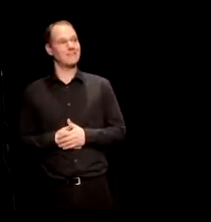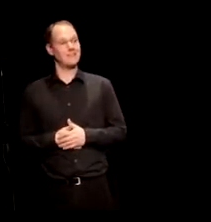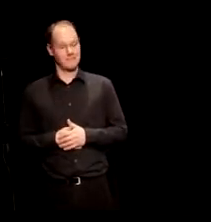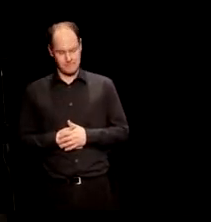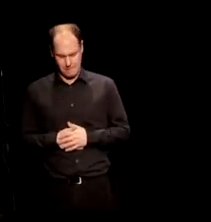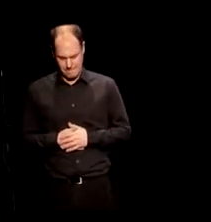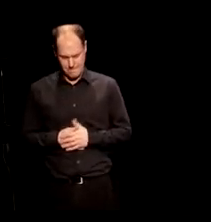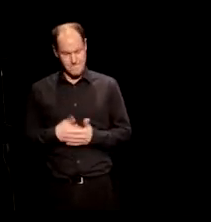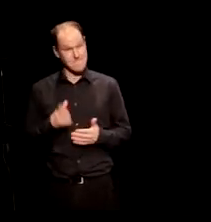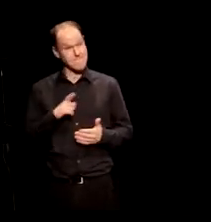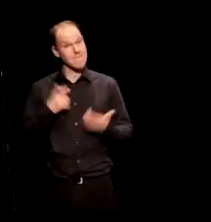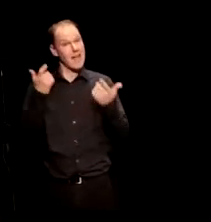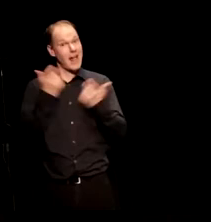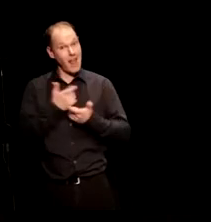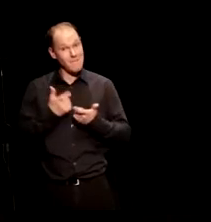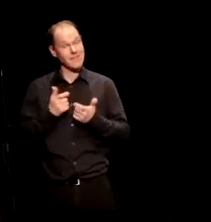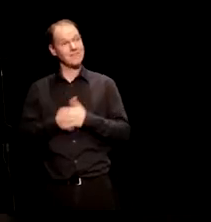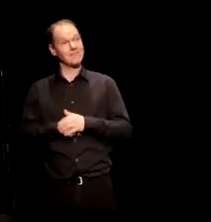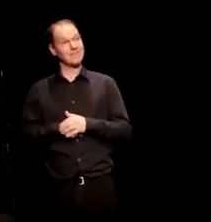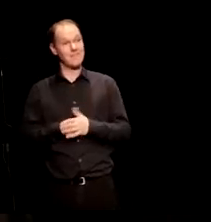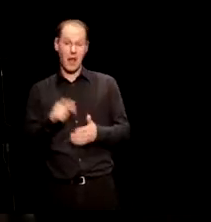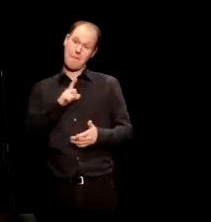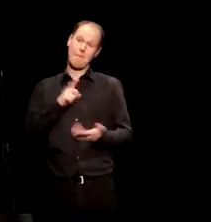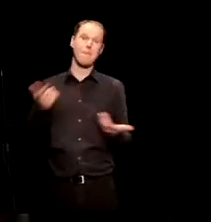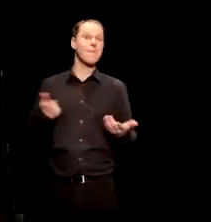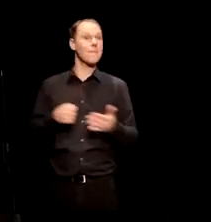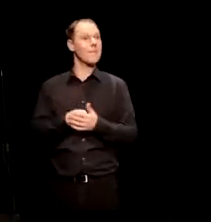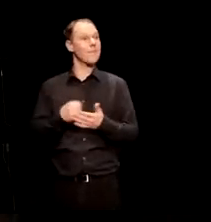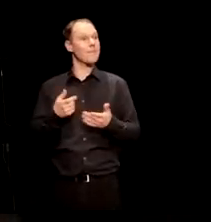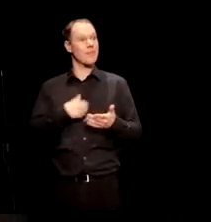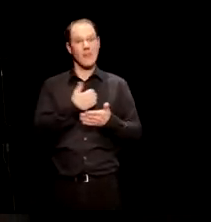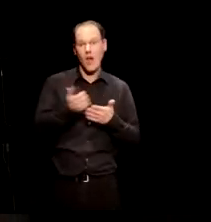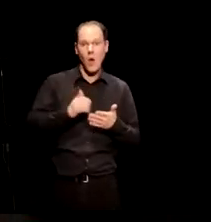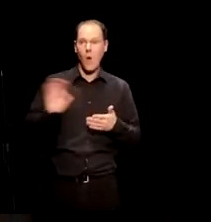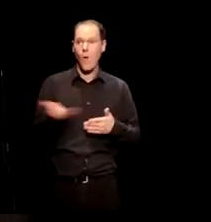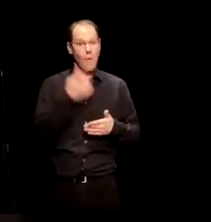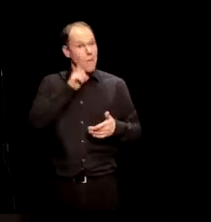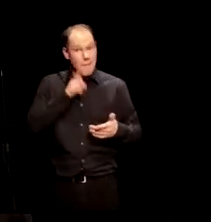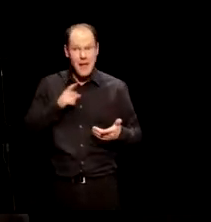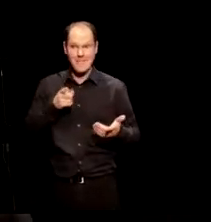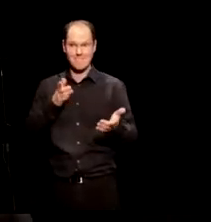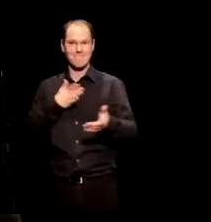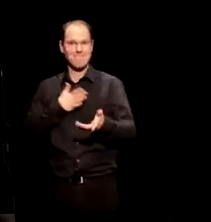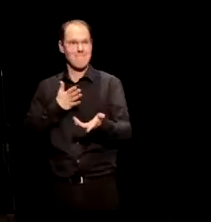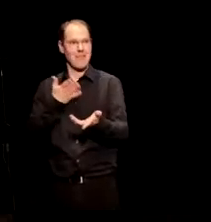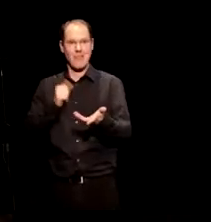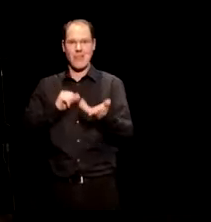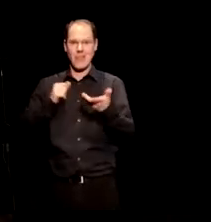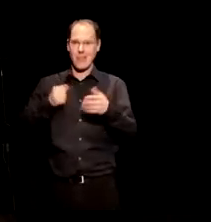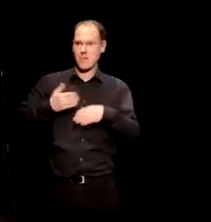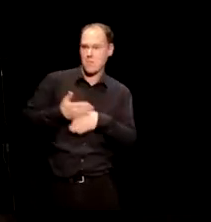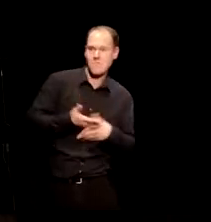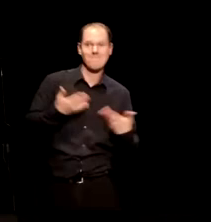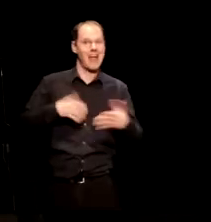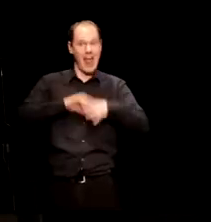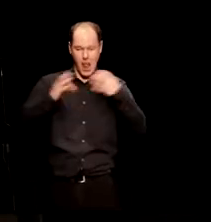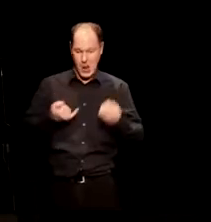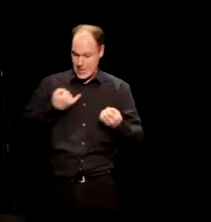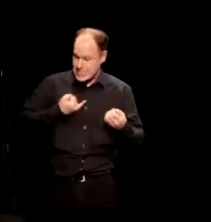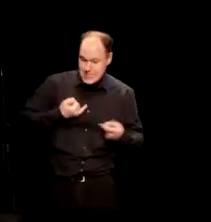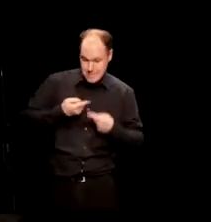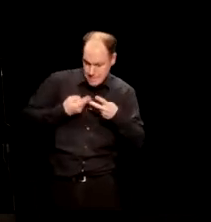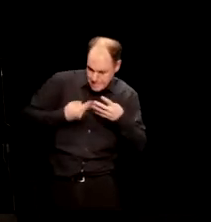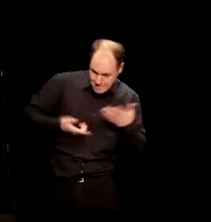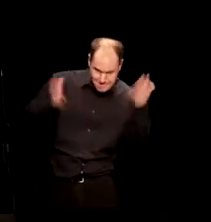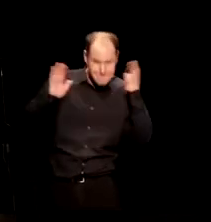ha, ha. Ha! I'm laughing because I worked all winter. and I got work for every cent I made while